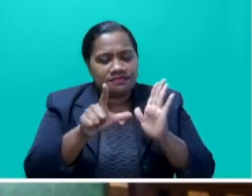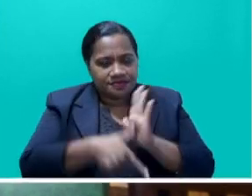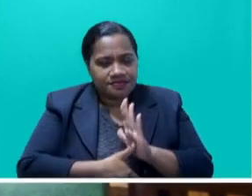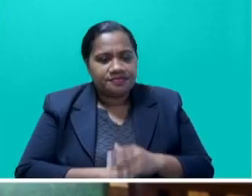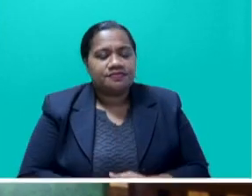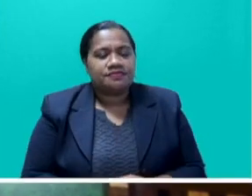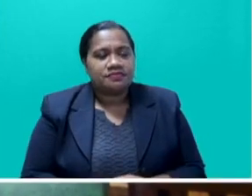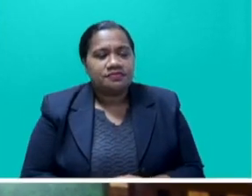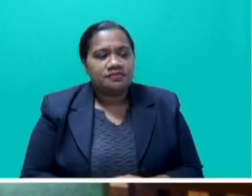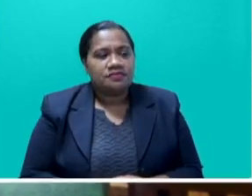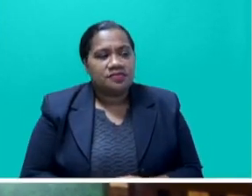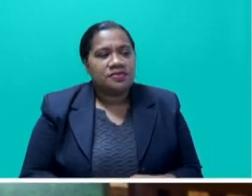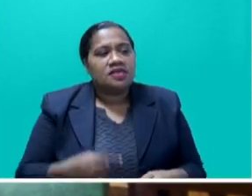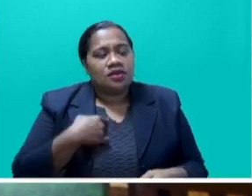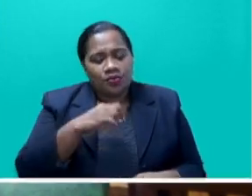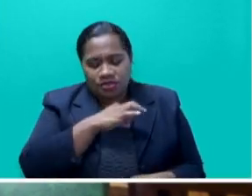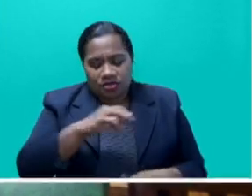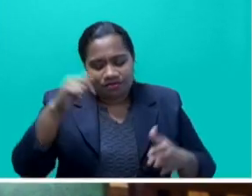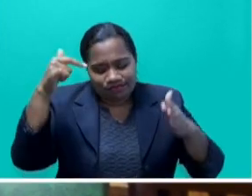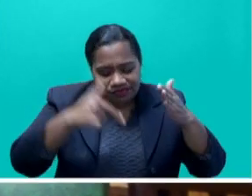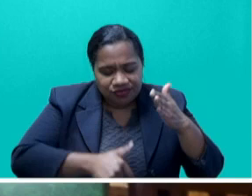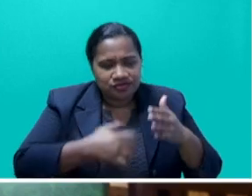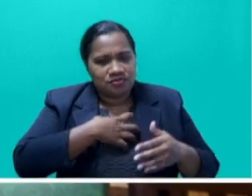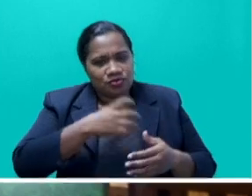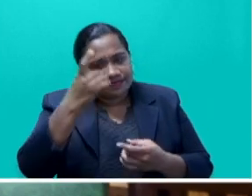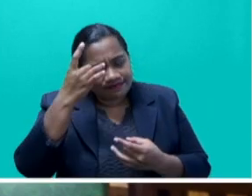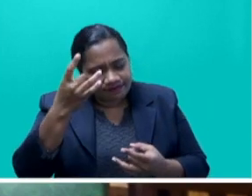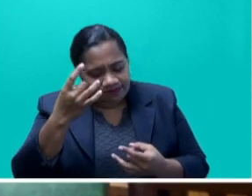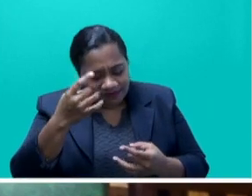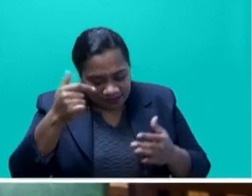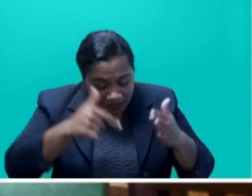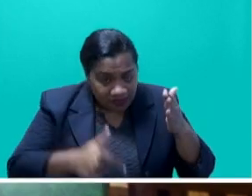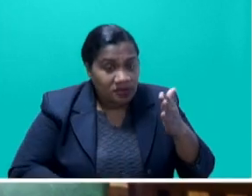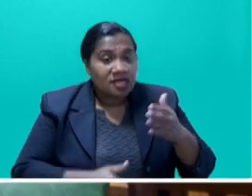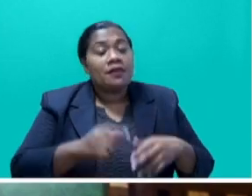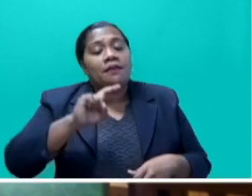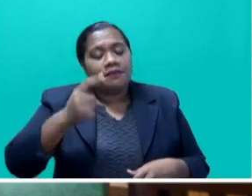I will not go into the details, but let me just say,